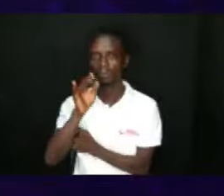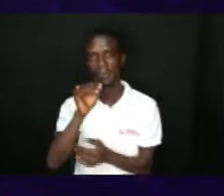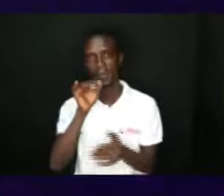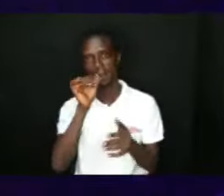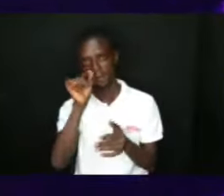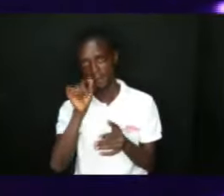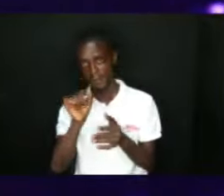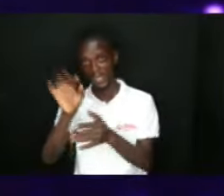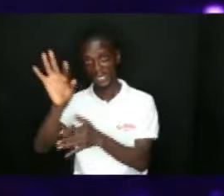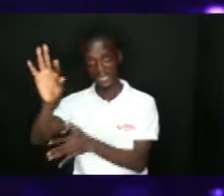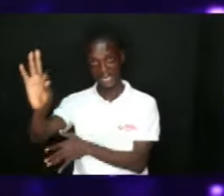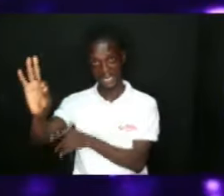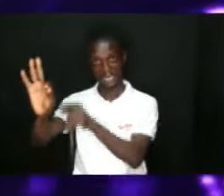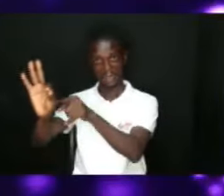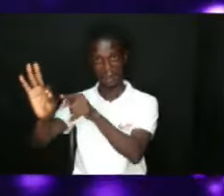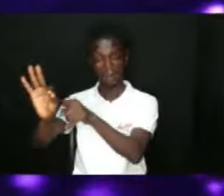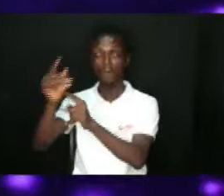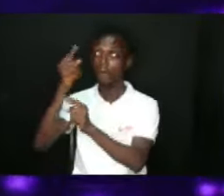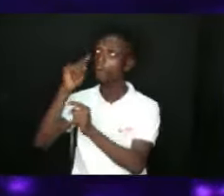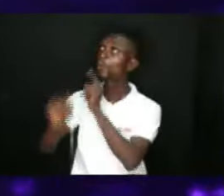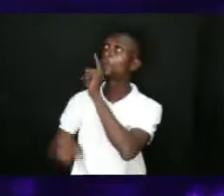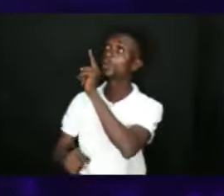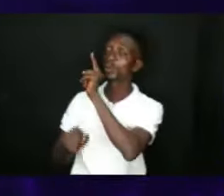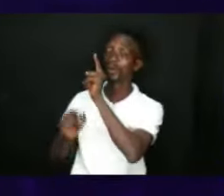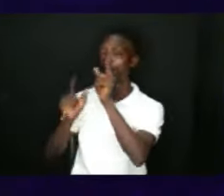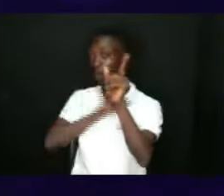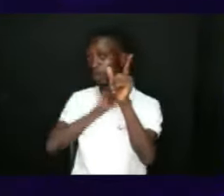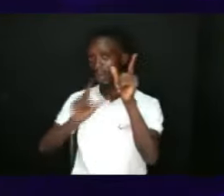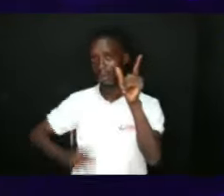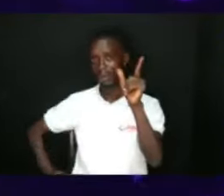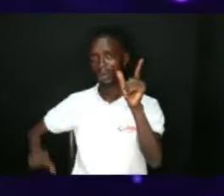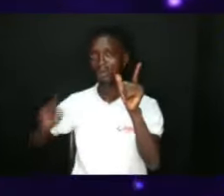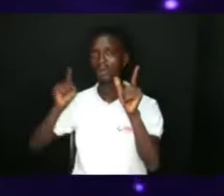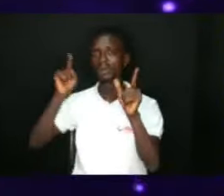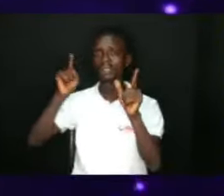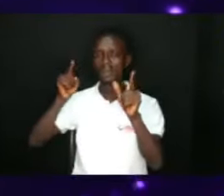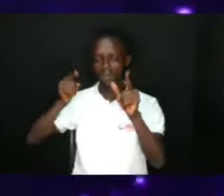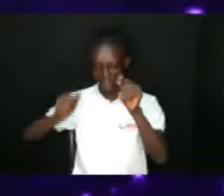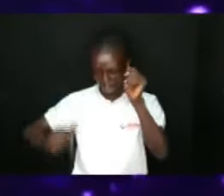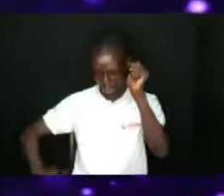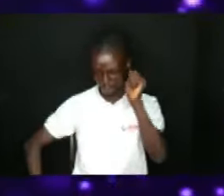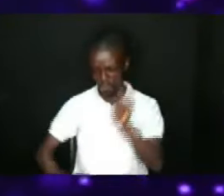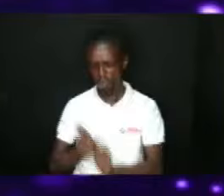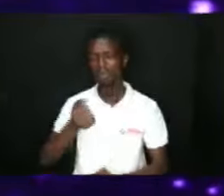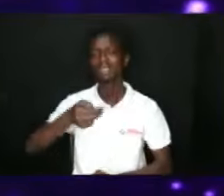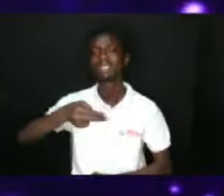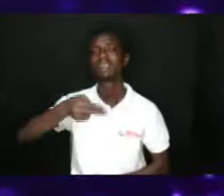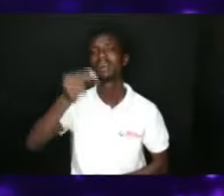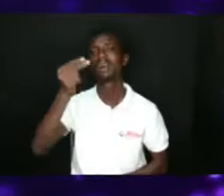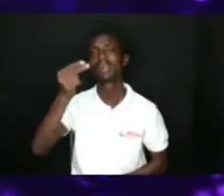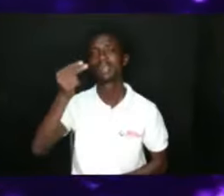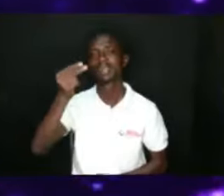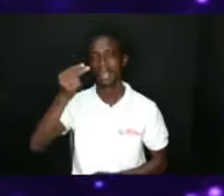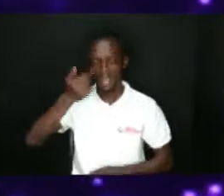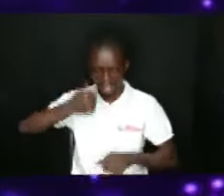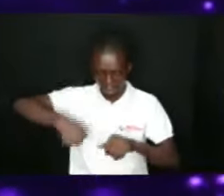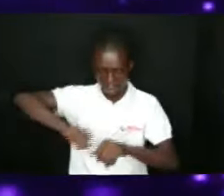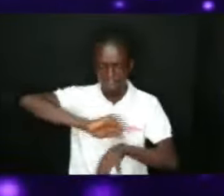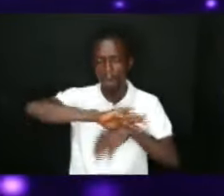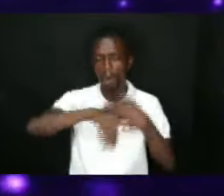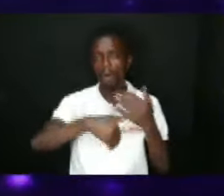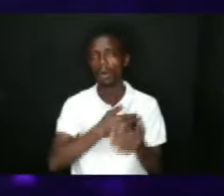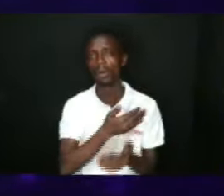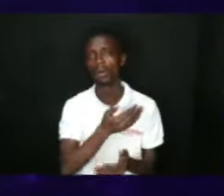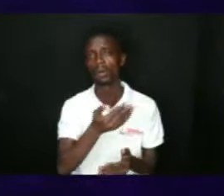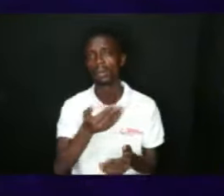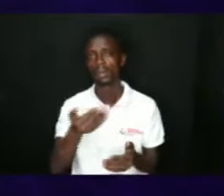9. For you, Lord, are the most high over all the